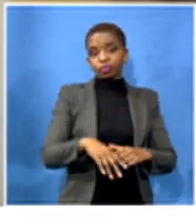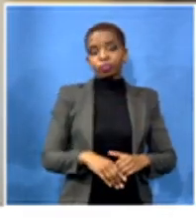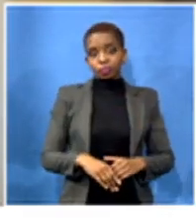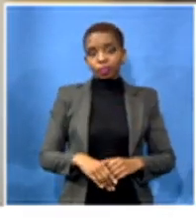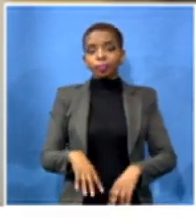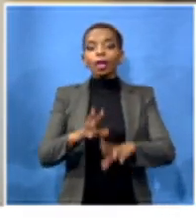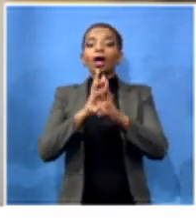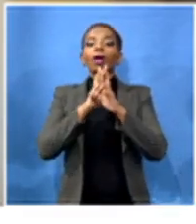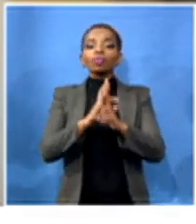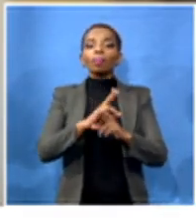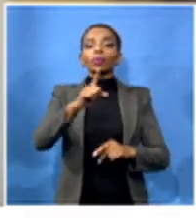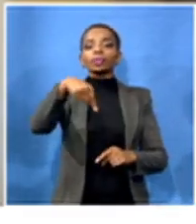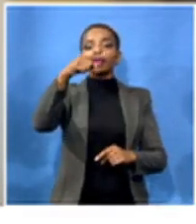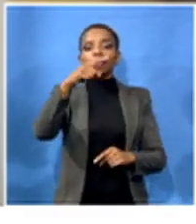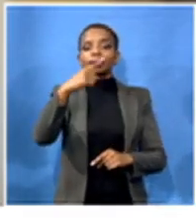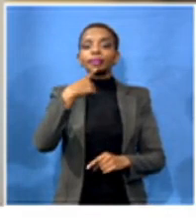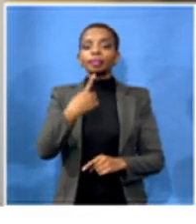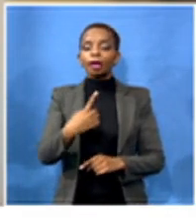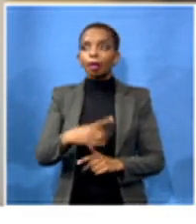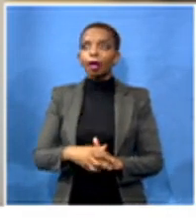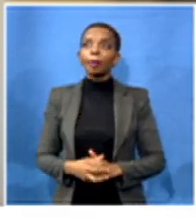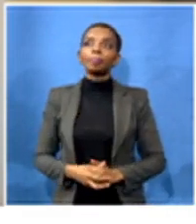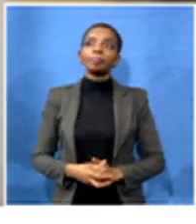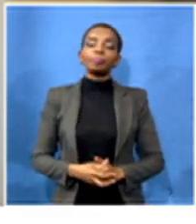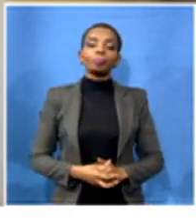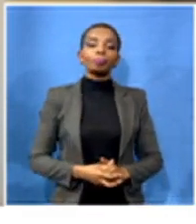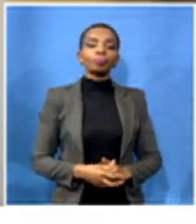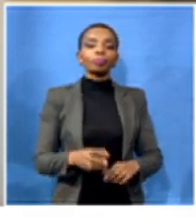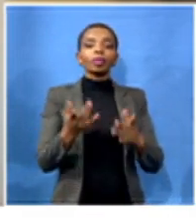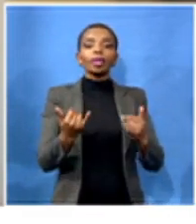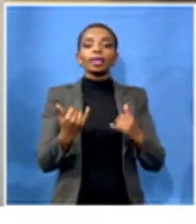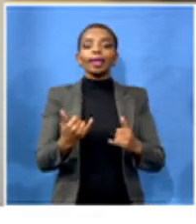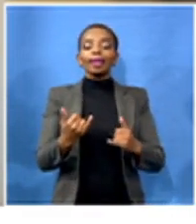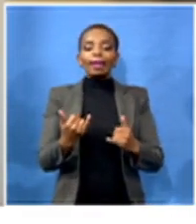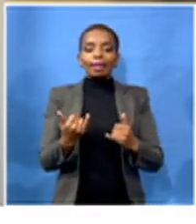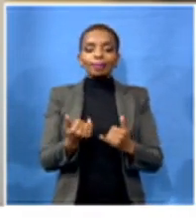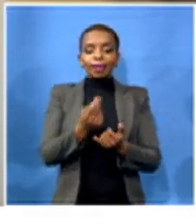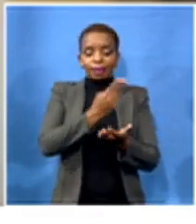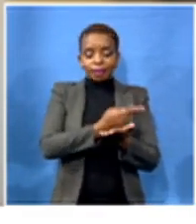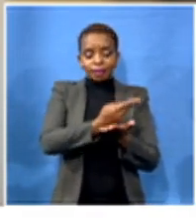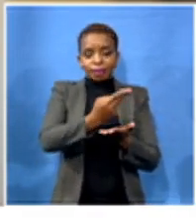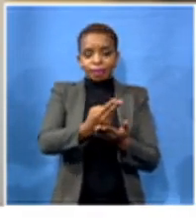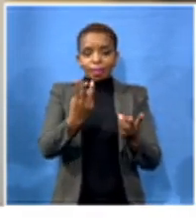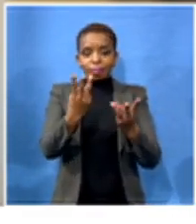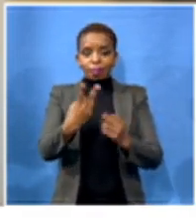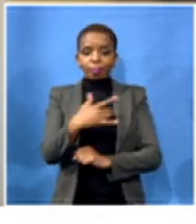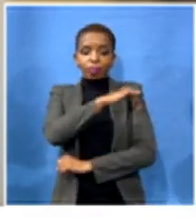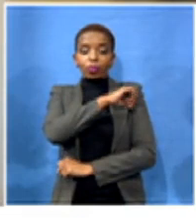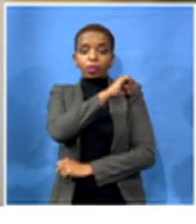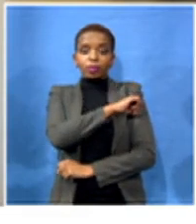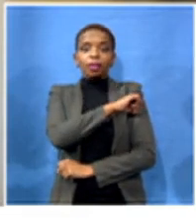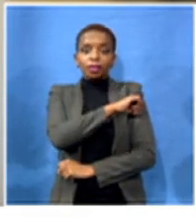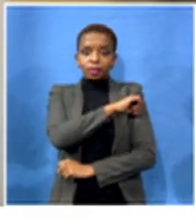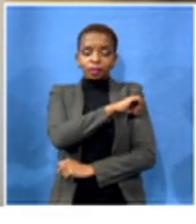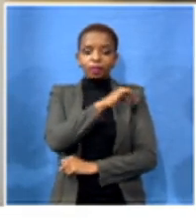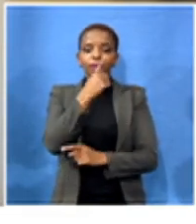stay with respect to the current admissions has increased somewhat. They are saying it's